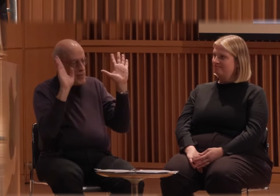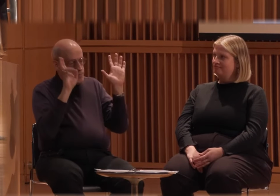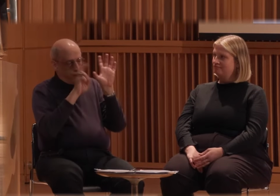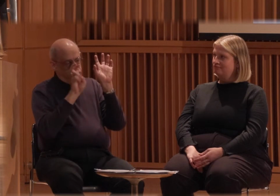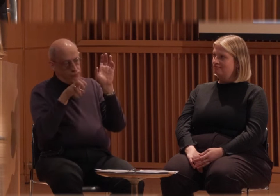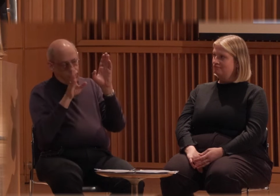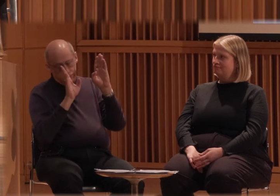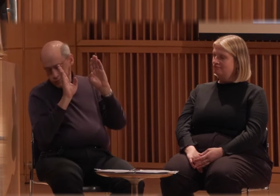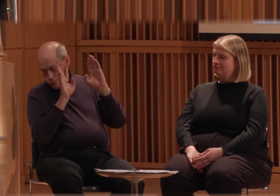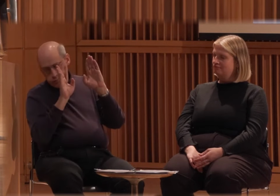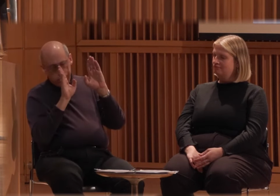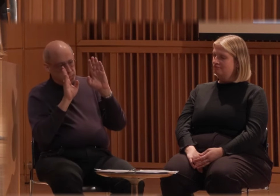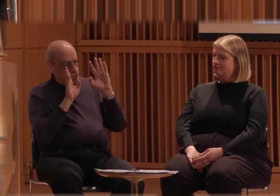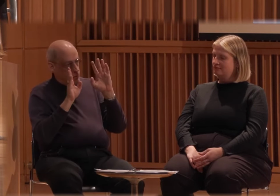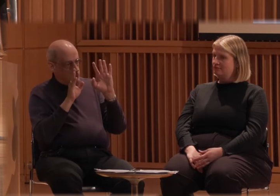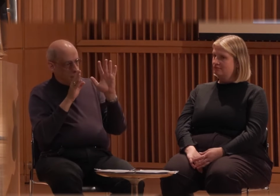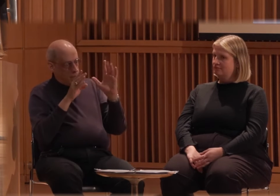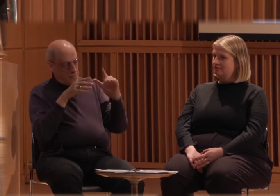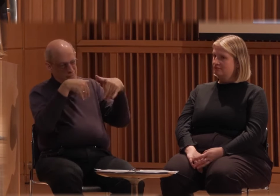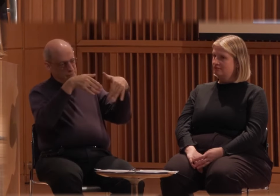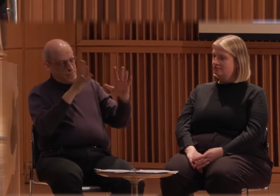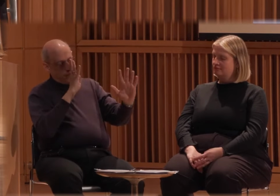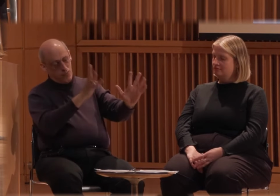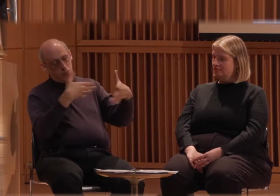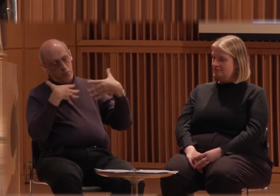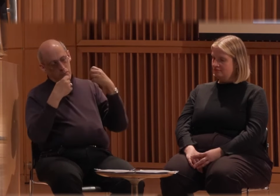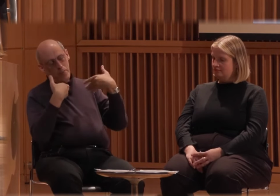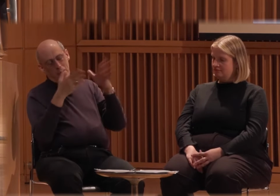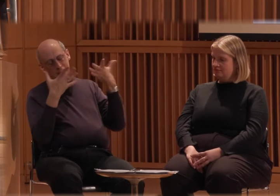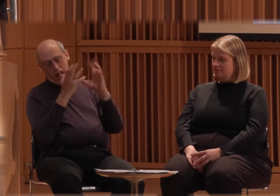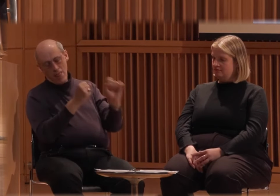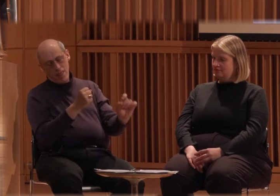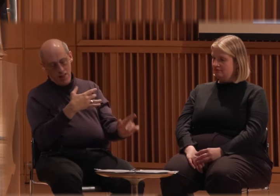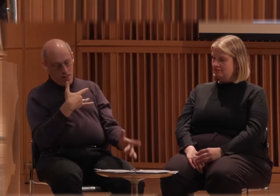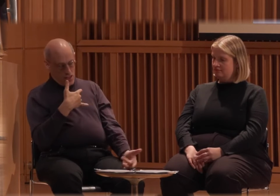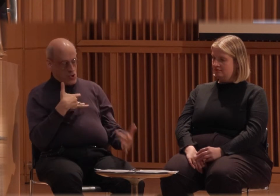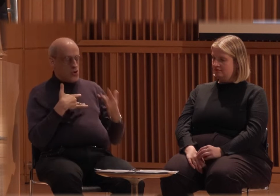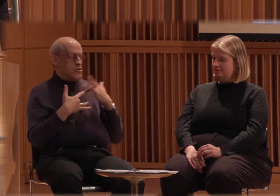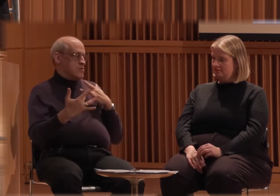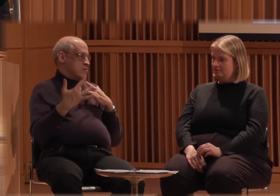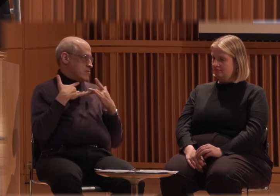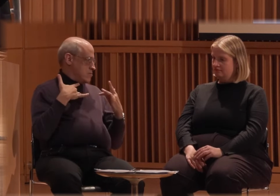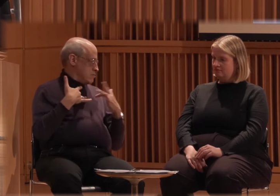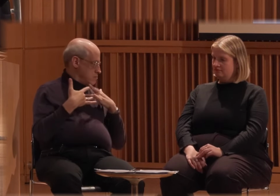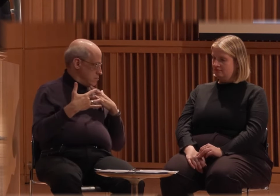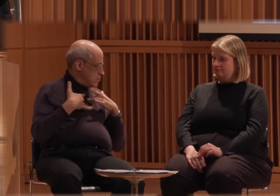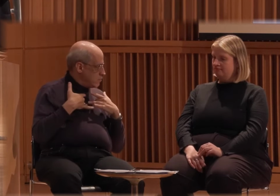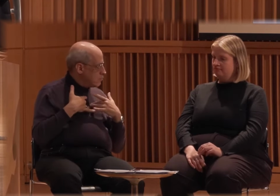their backs on what public health people are telling them. And that concerns me deeply. So I would say